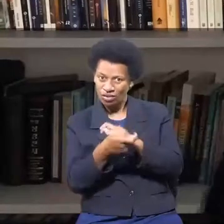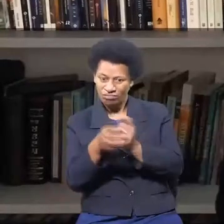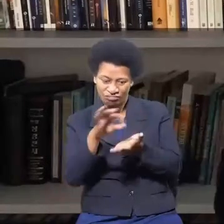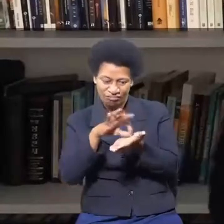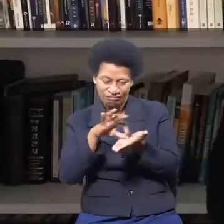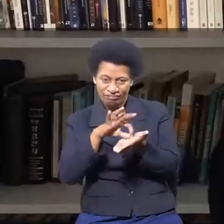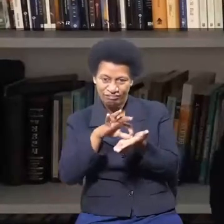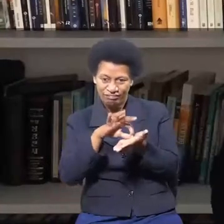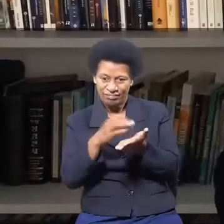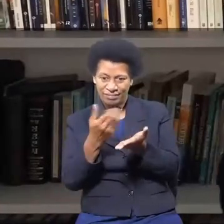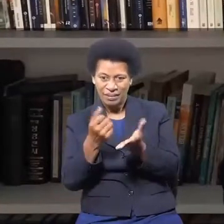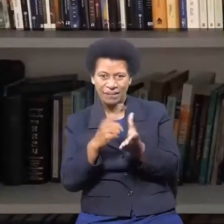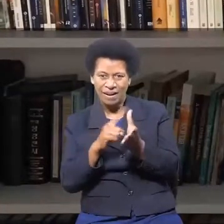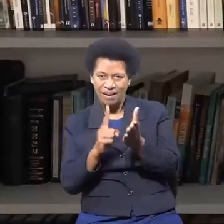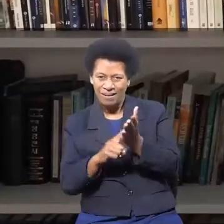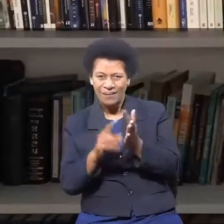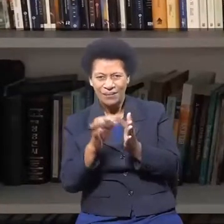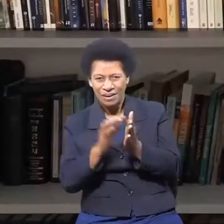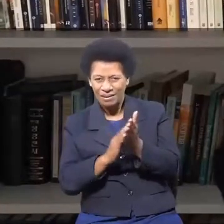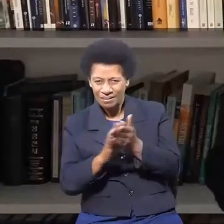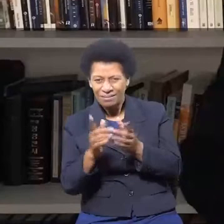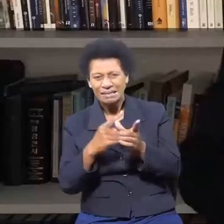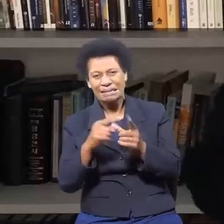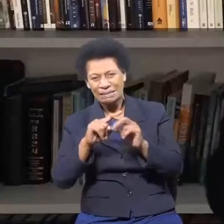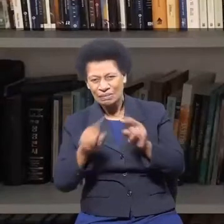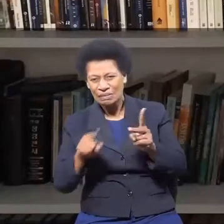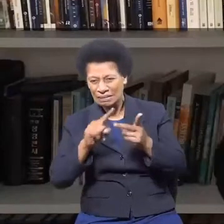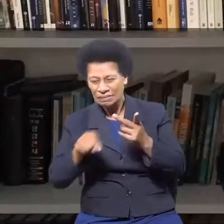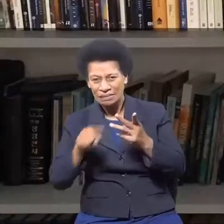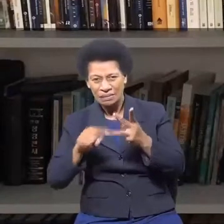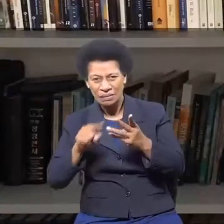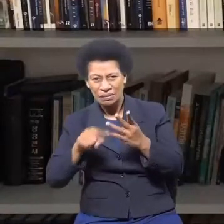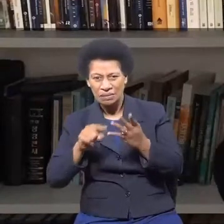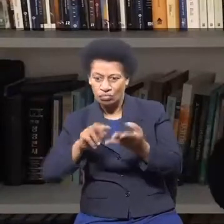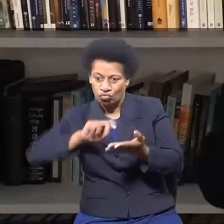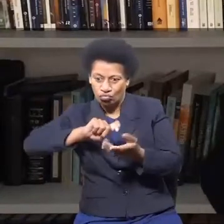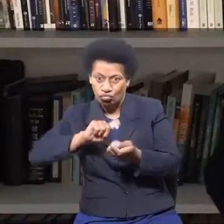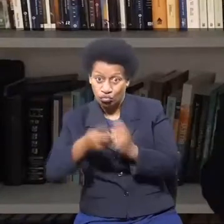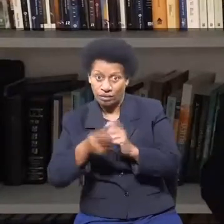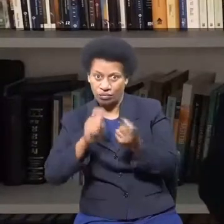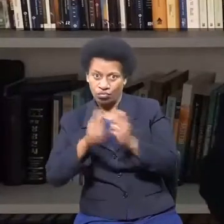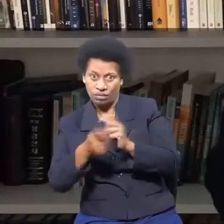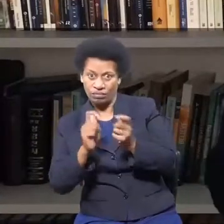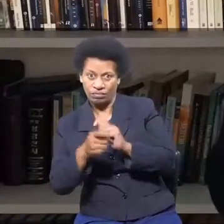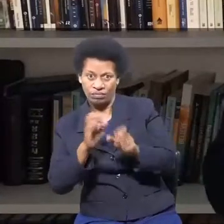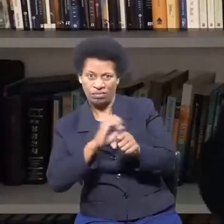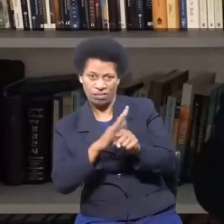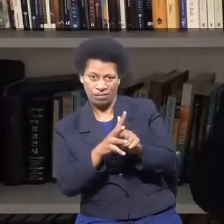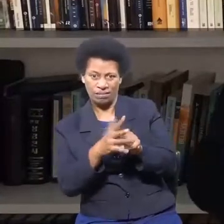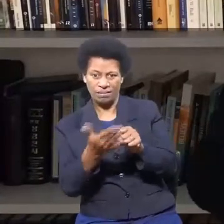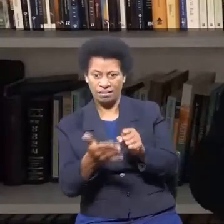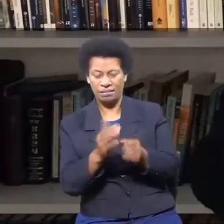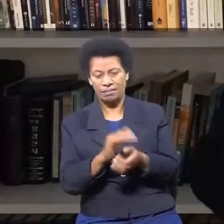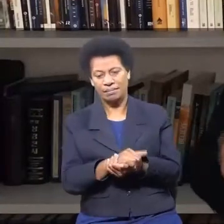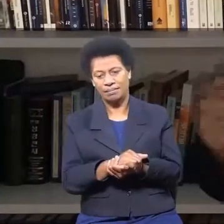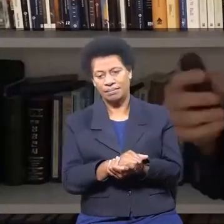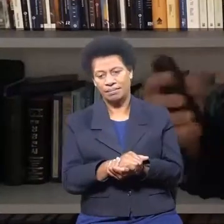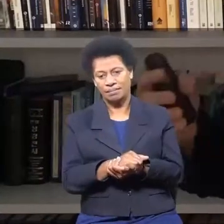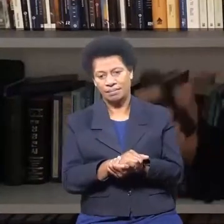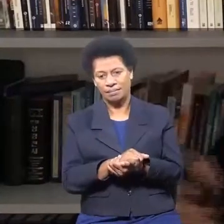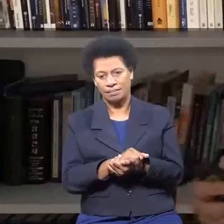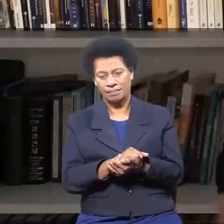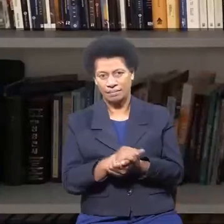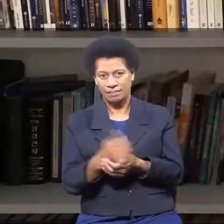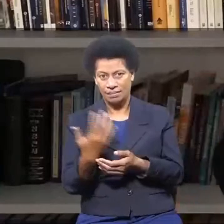time. Originally, there was the Alpha variant, then there was the Gamma variant, the Beta variant, and now we are faced